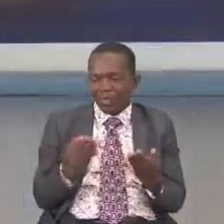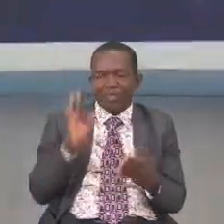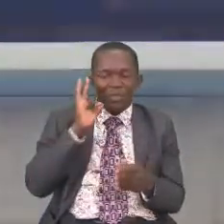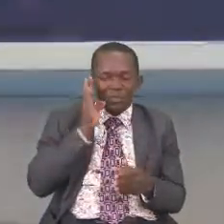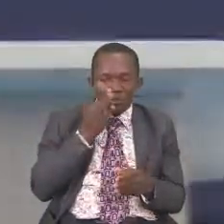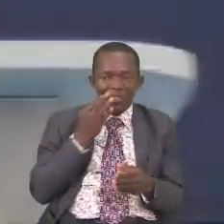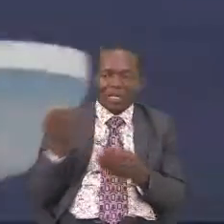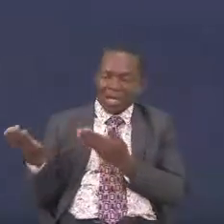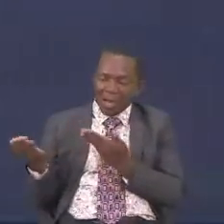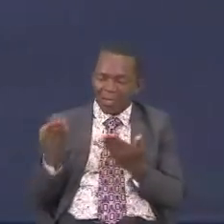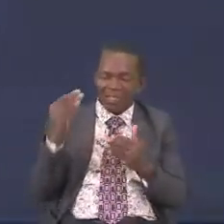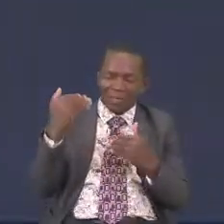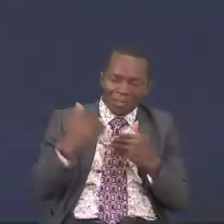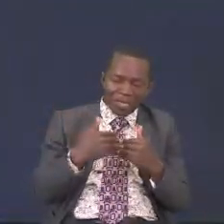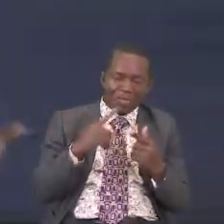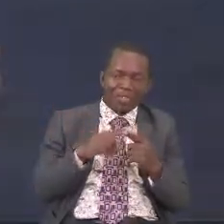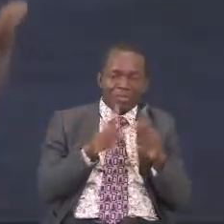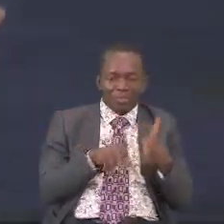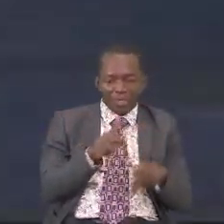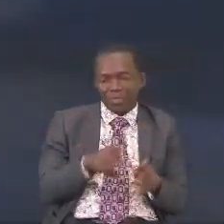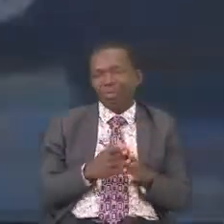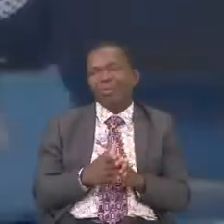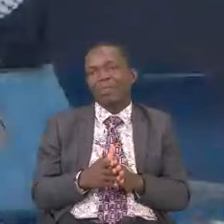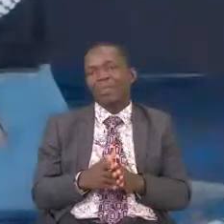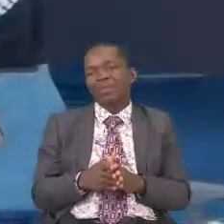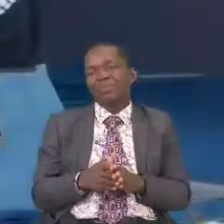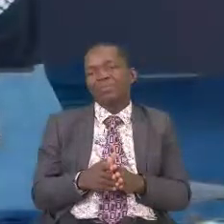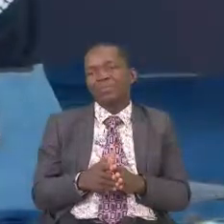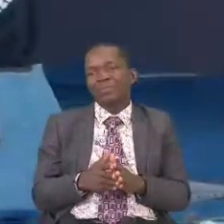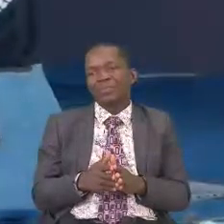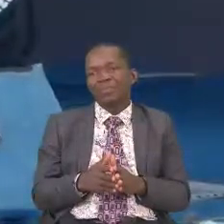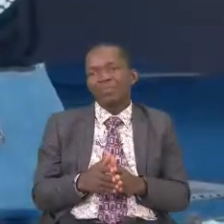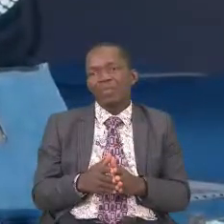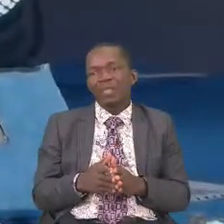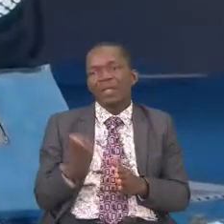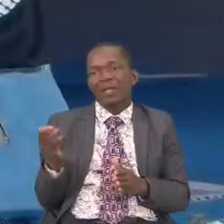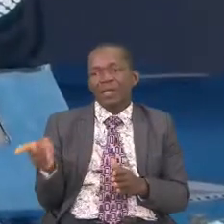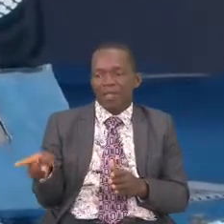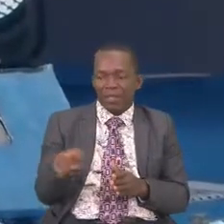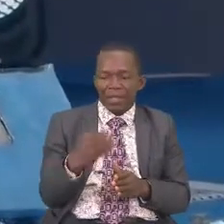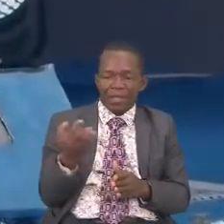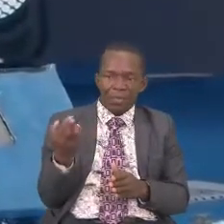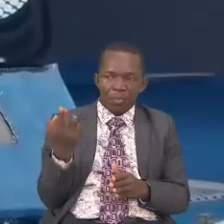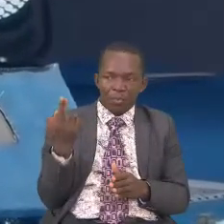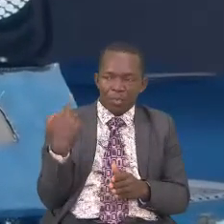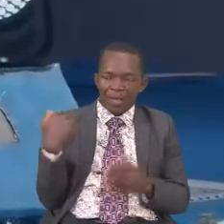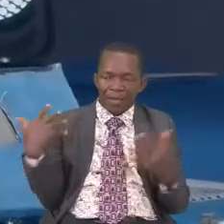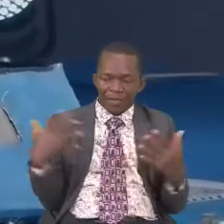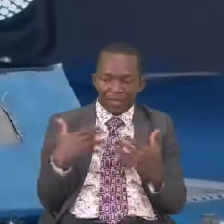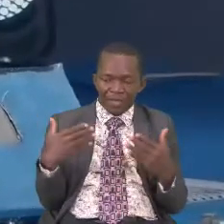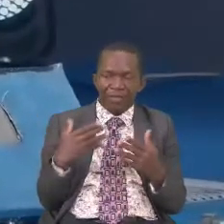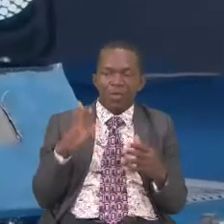shoulders and they came to tell the rest of the nation. They were fearful of